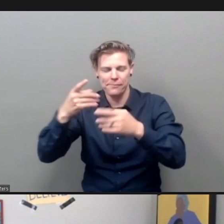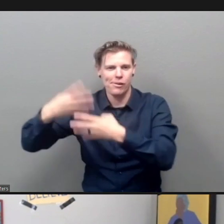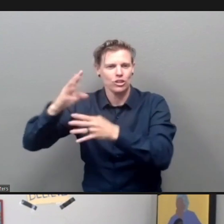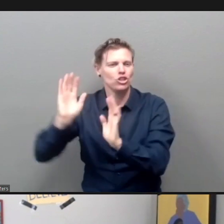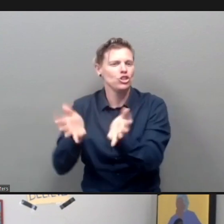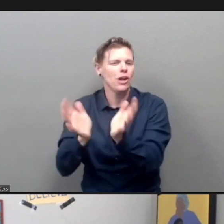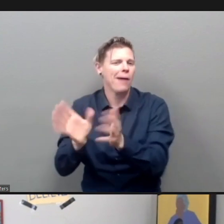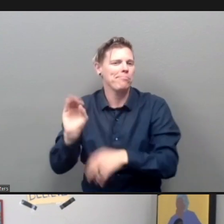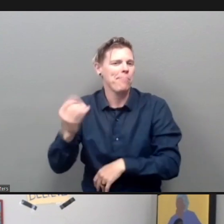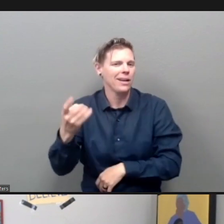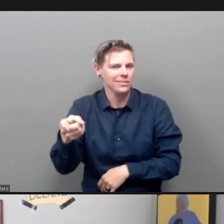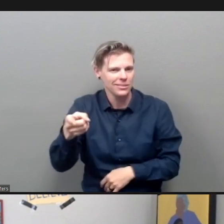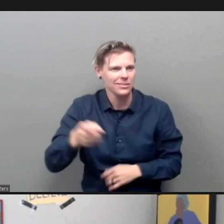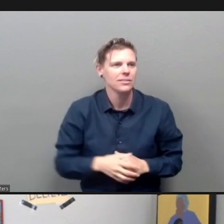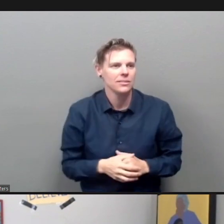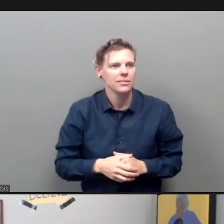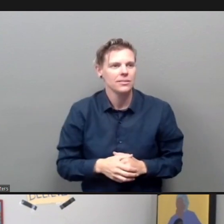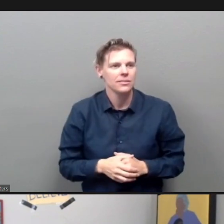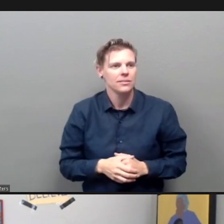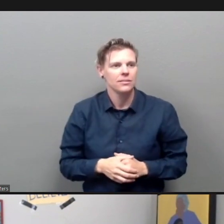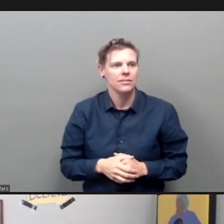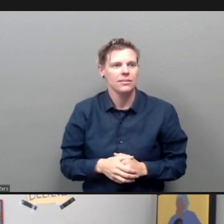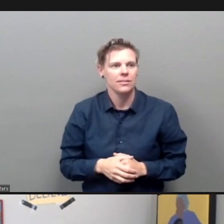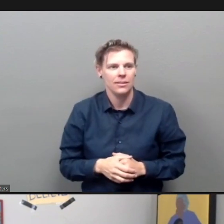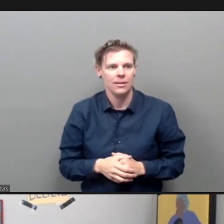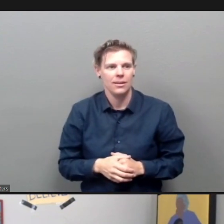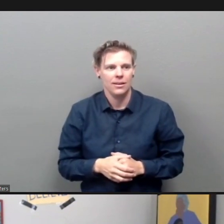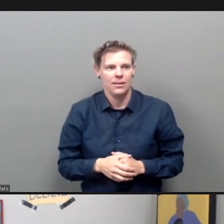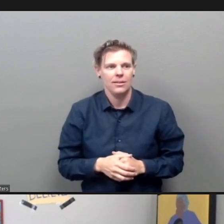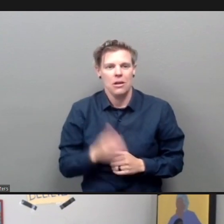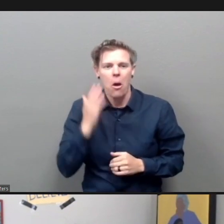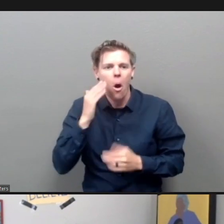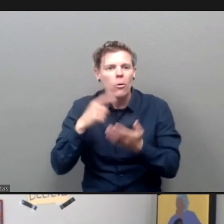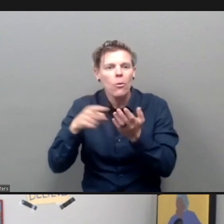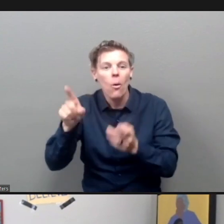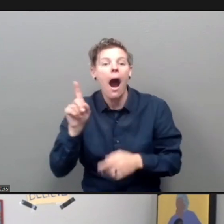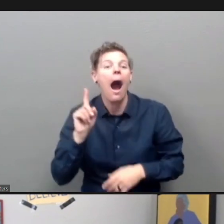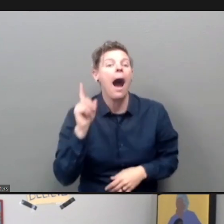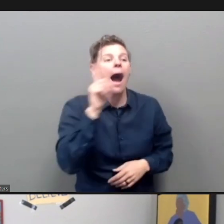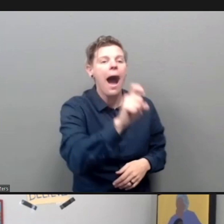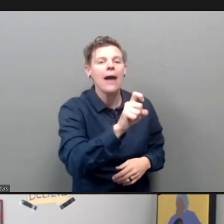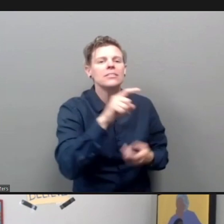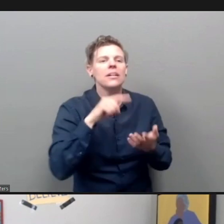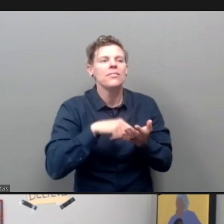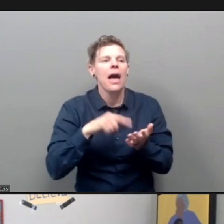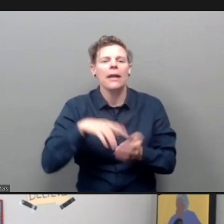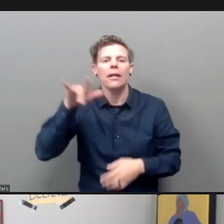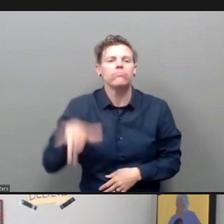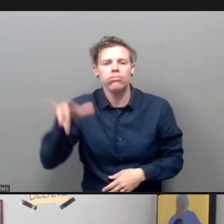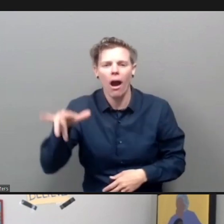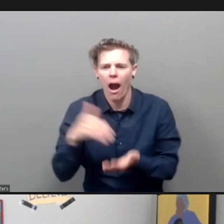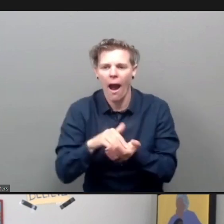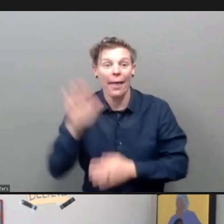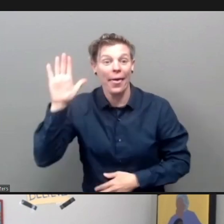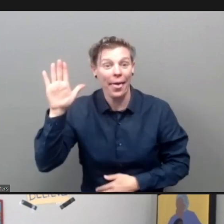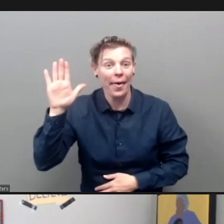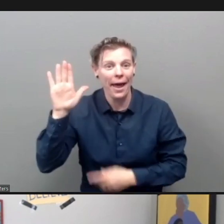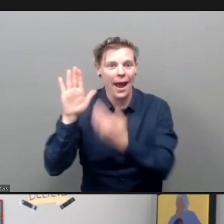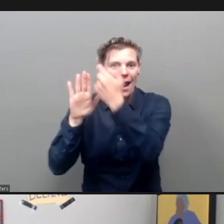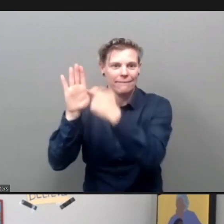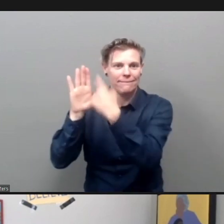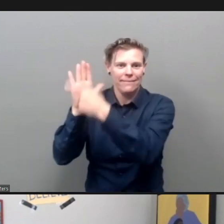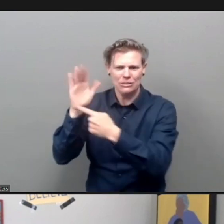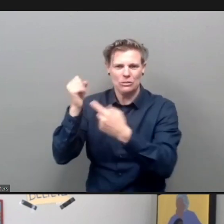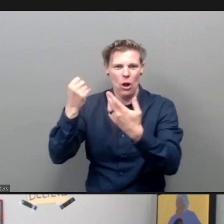asked a question. So I apologize if I'm going a little out of order, but we will get to everybody here. Susan, you are next. Feel free to ask your